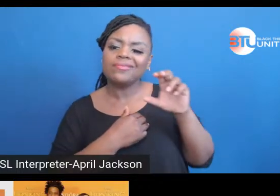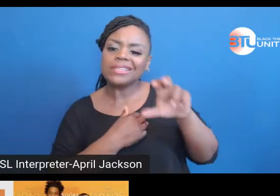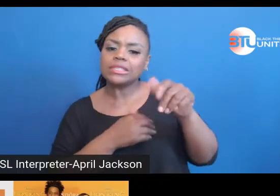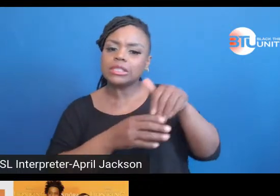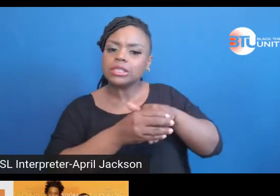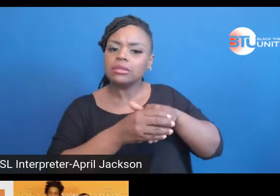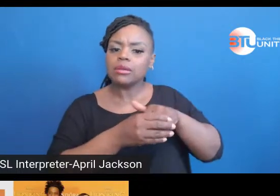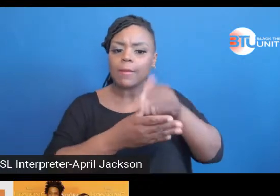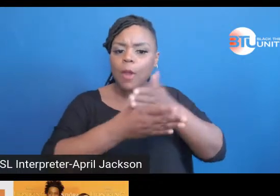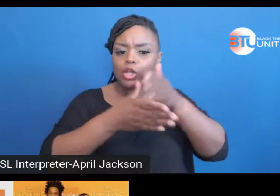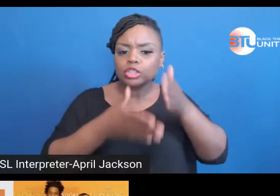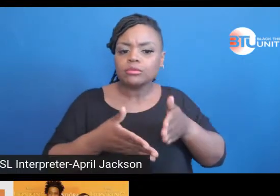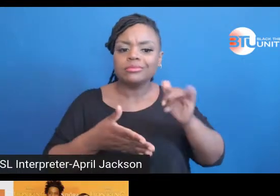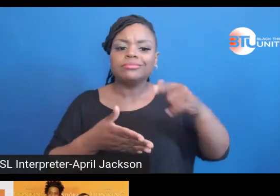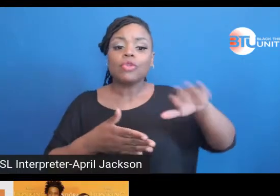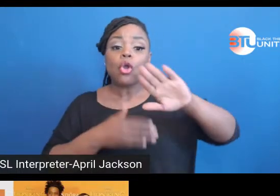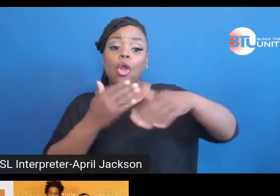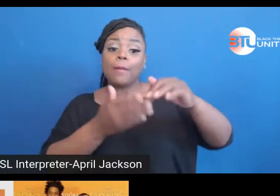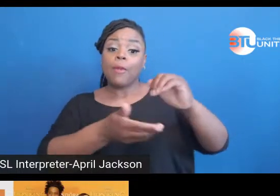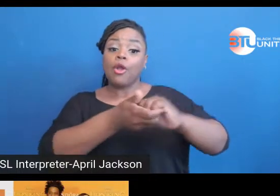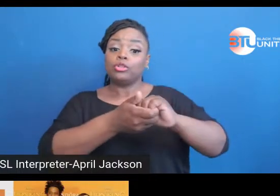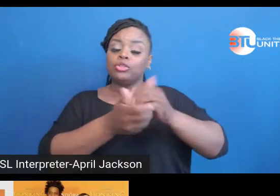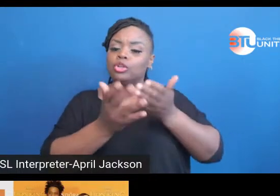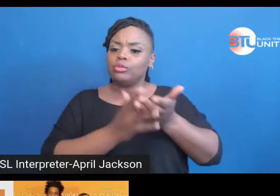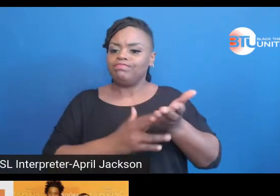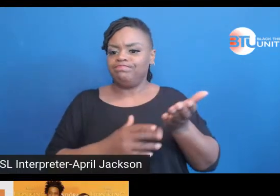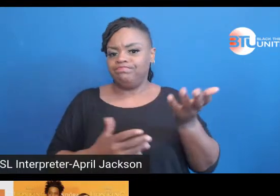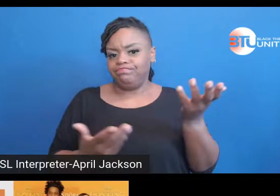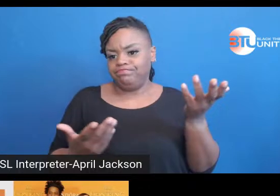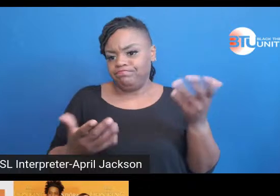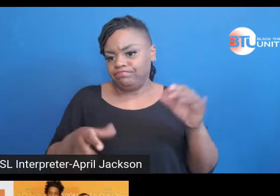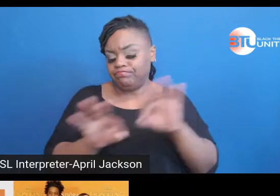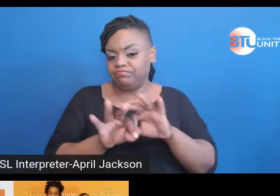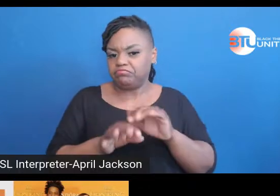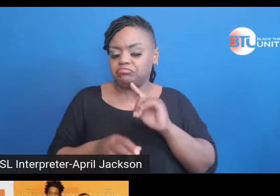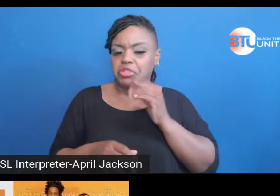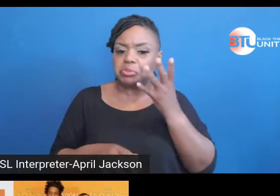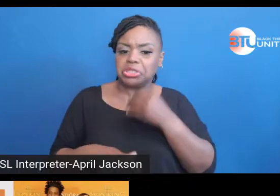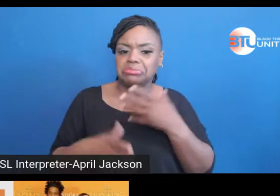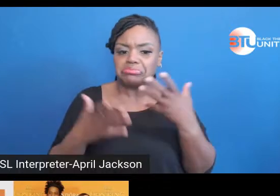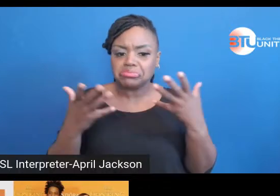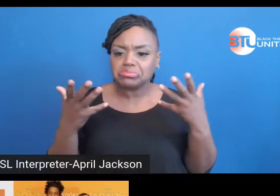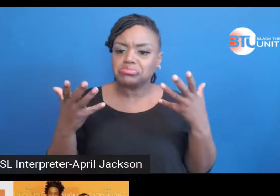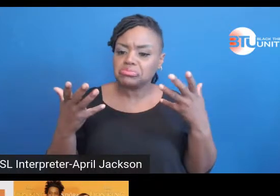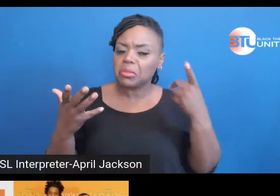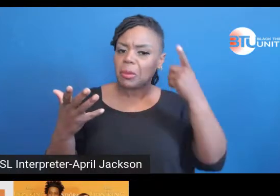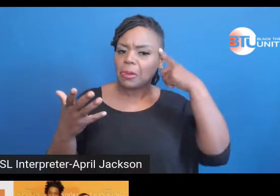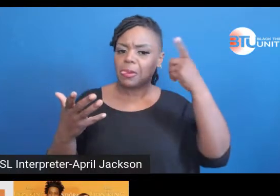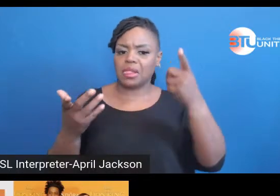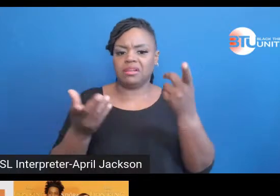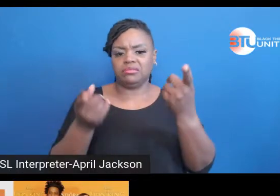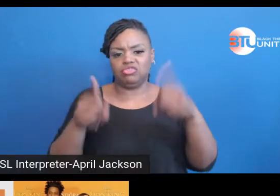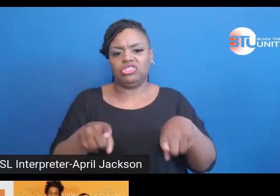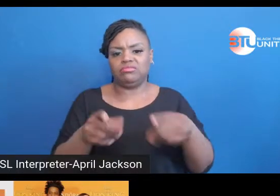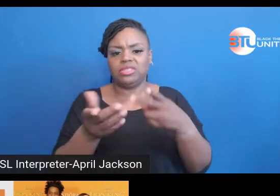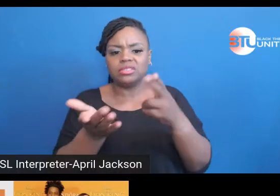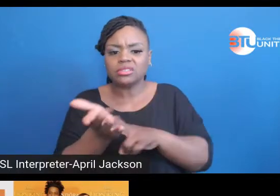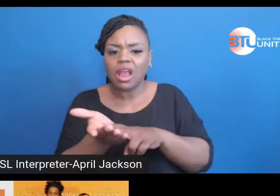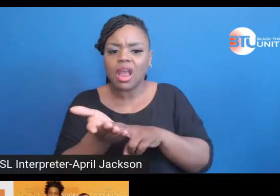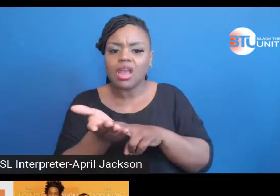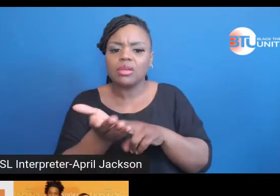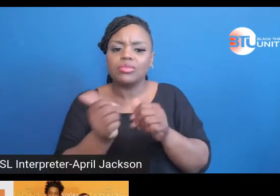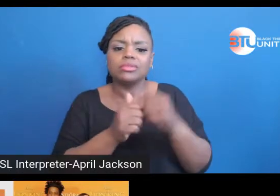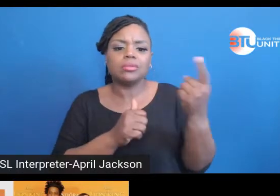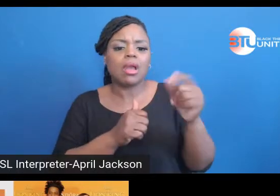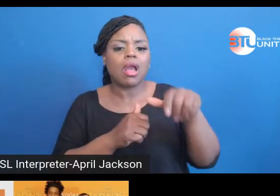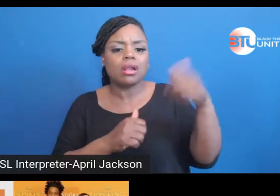are just a matter of pretty much signing an agreement with someone else. And there are other types of